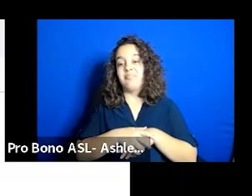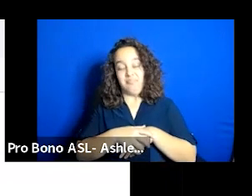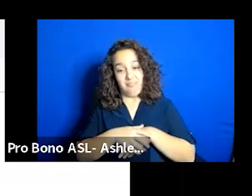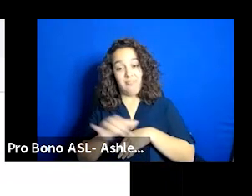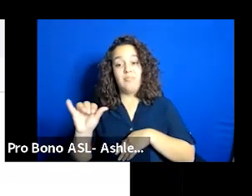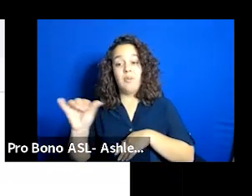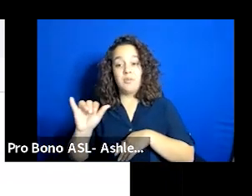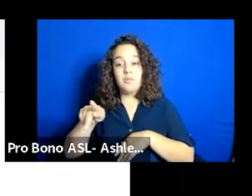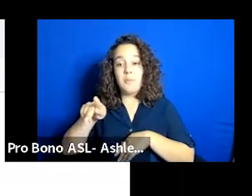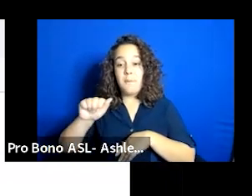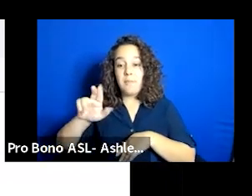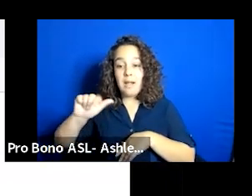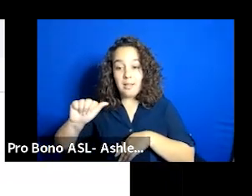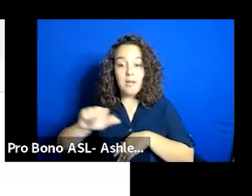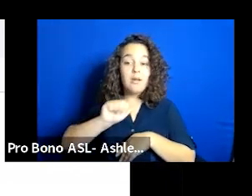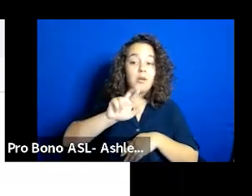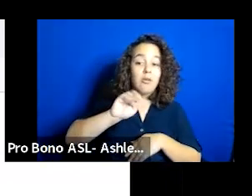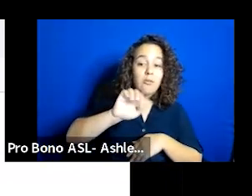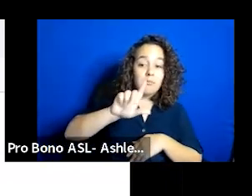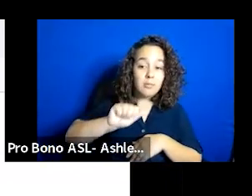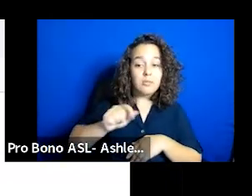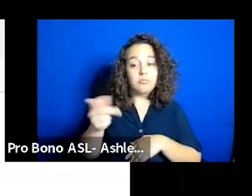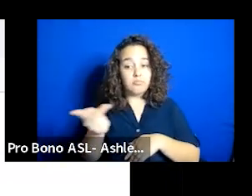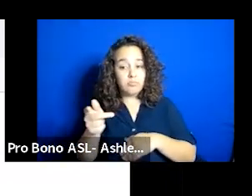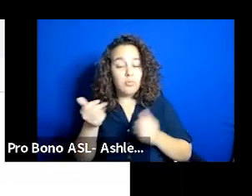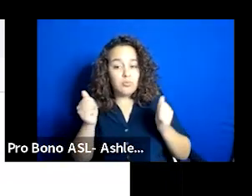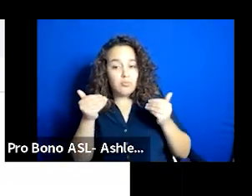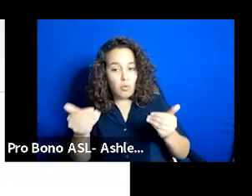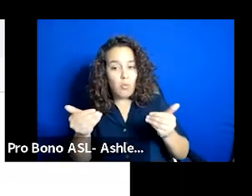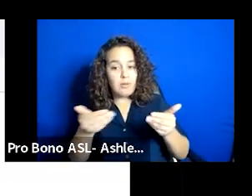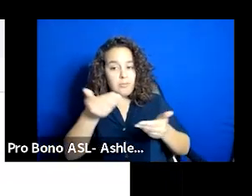Paola, Nora, and Armando introduce themselves. Paola, if you'd like to go first.